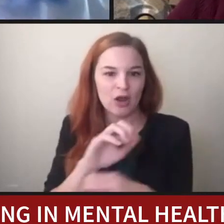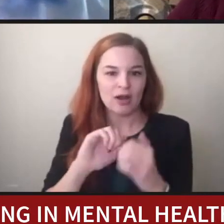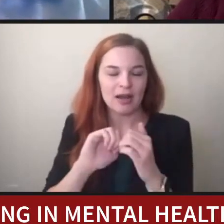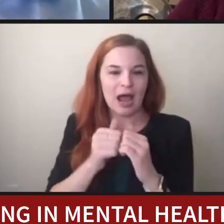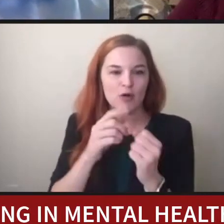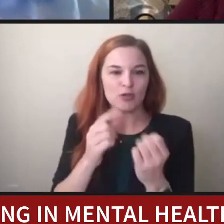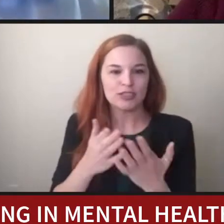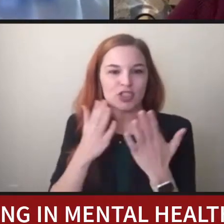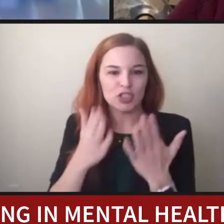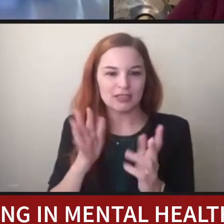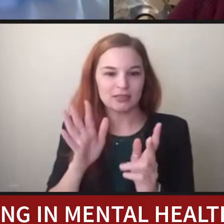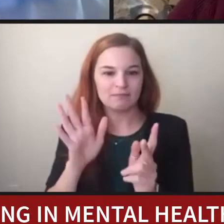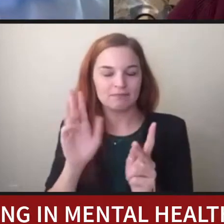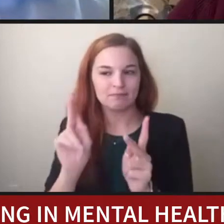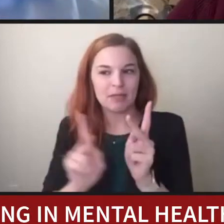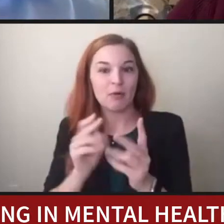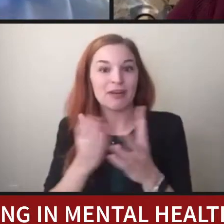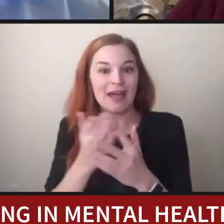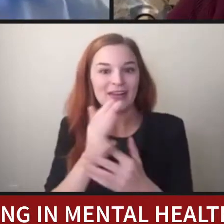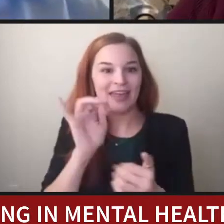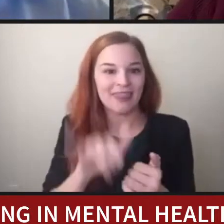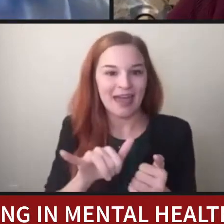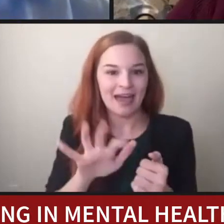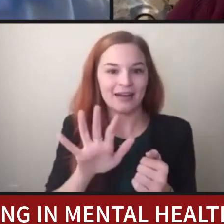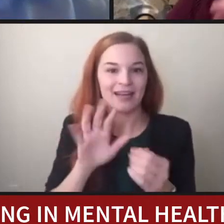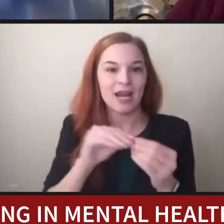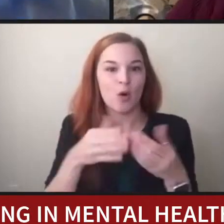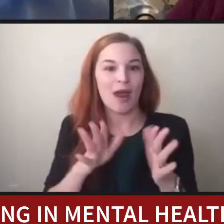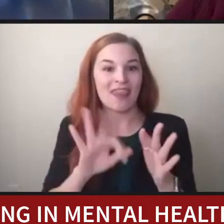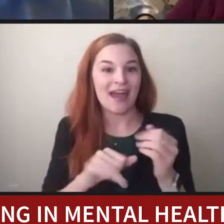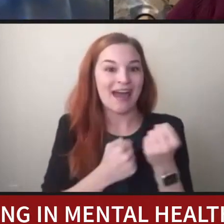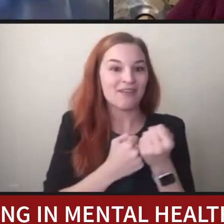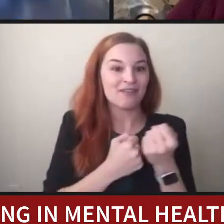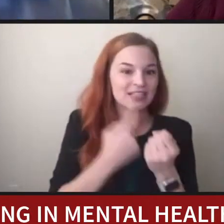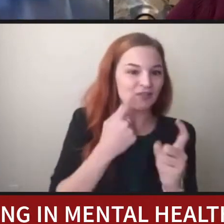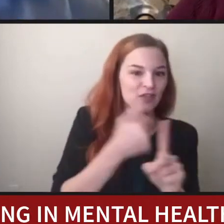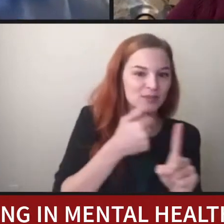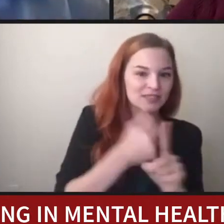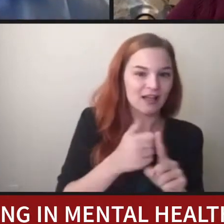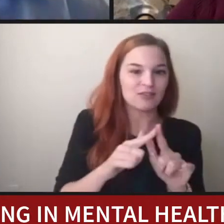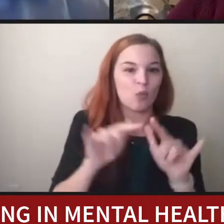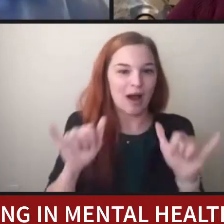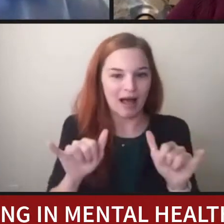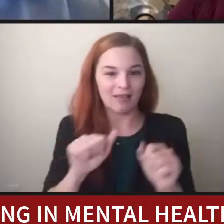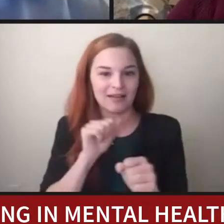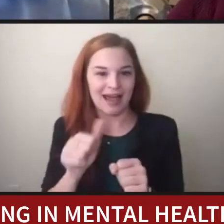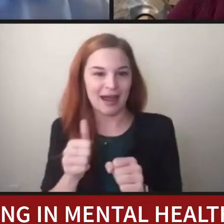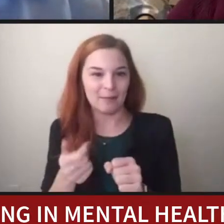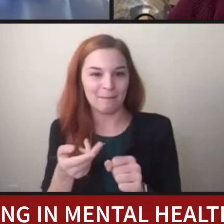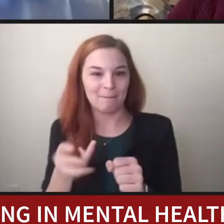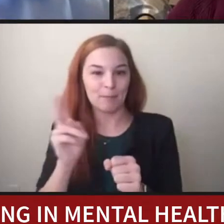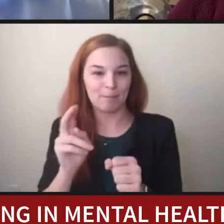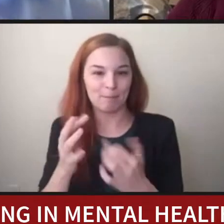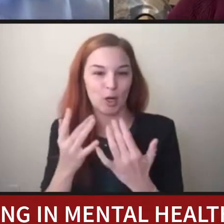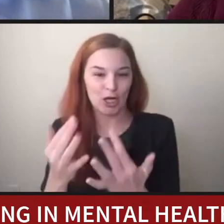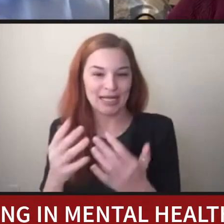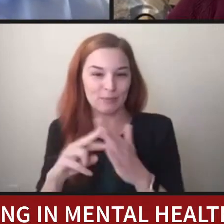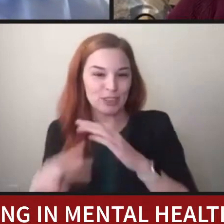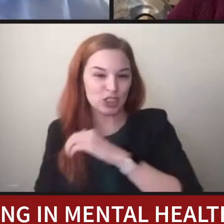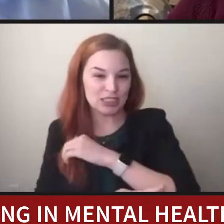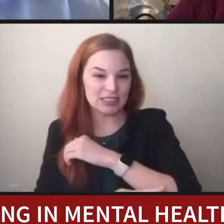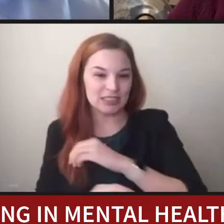disabilities providing patient care? And how would you suggest individuals navigate that in a way that advocates for themselves